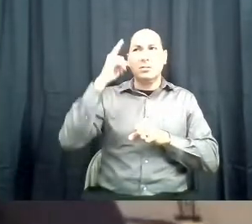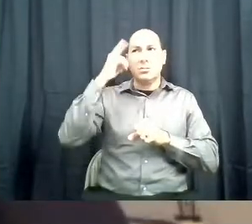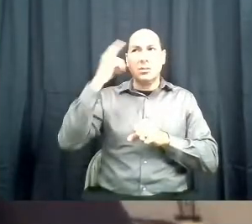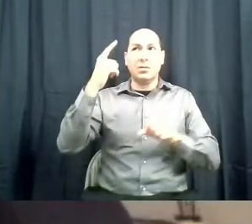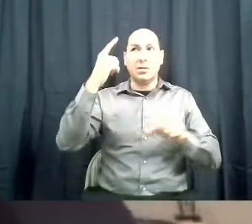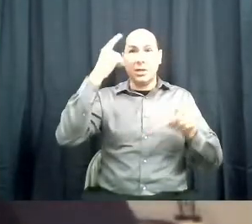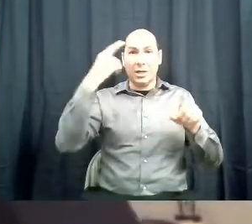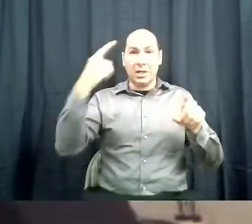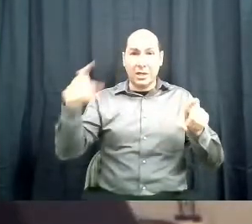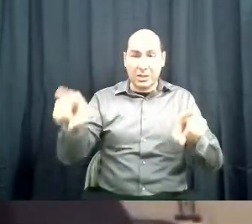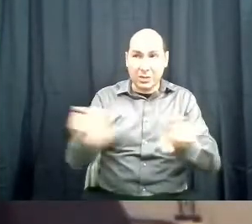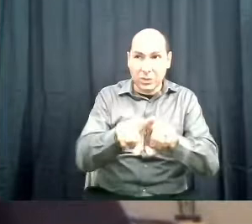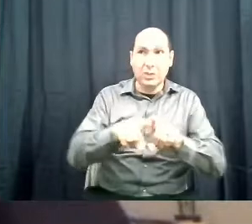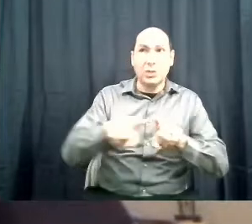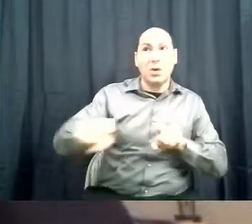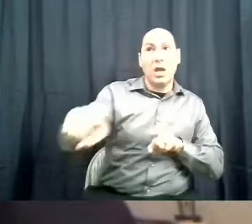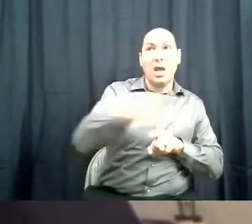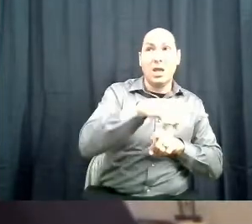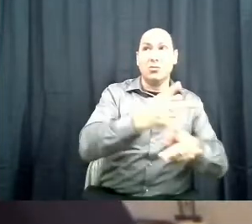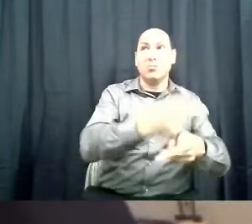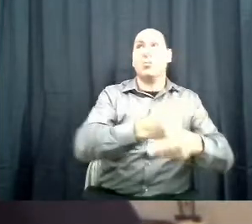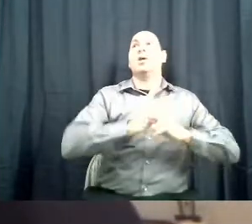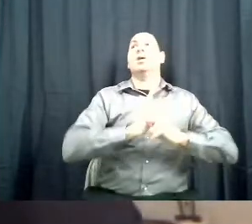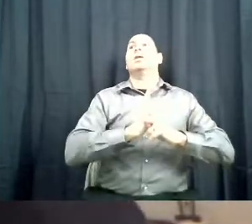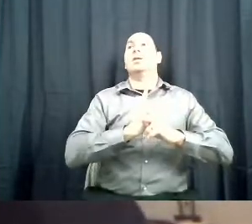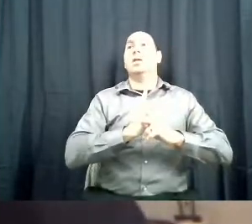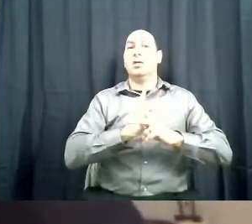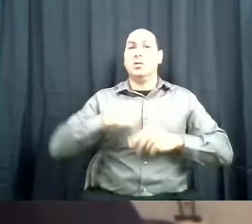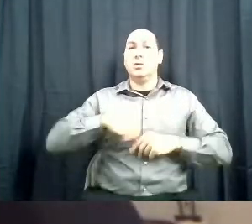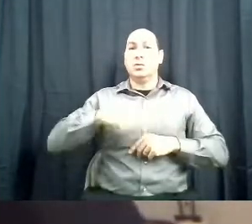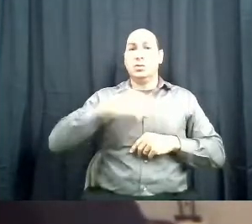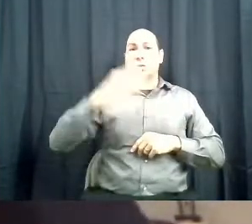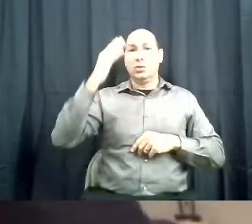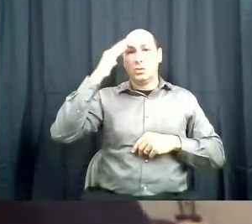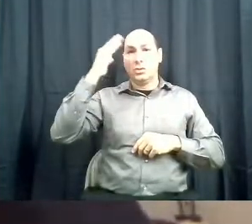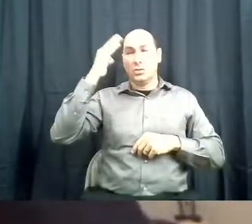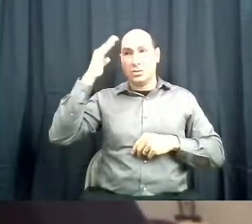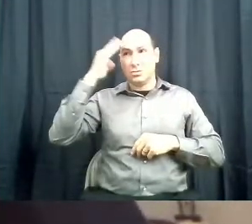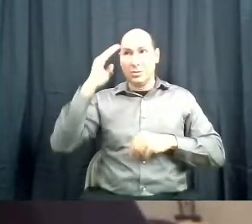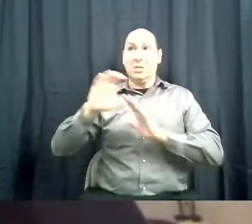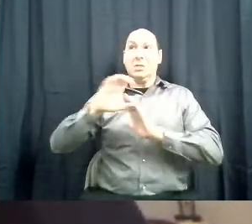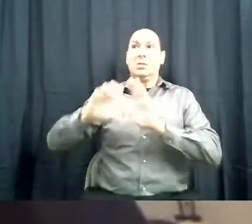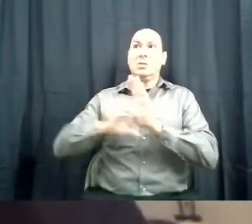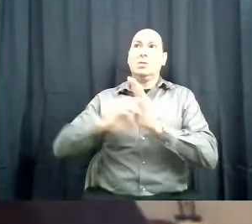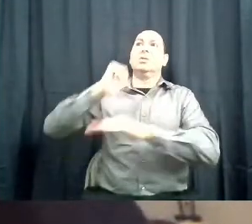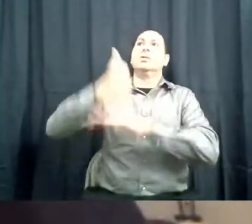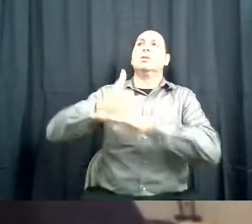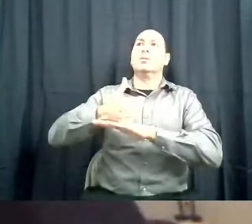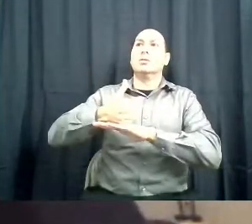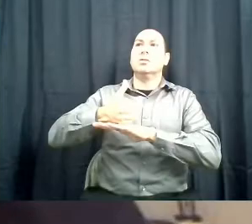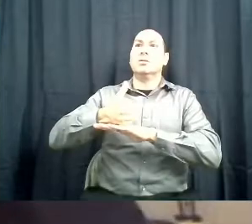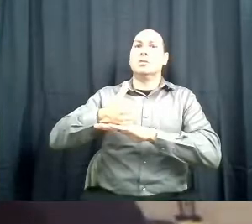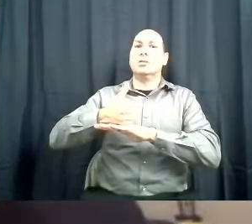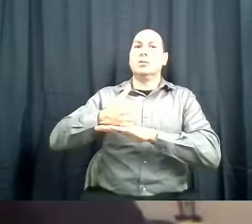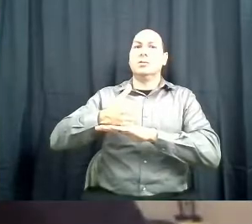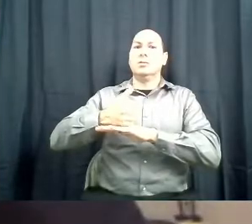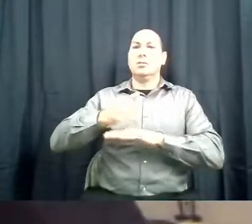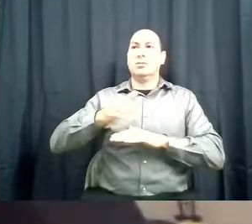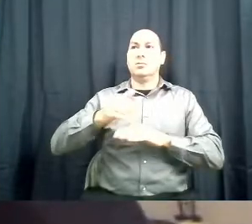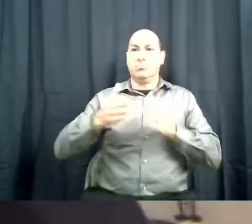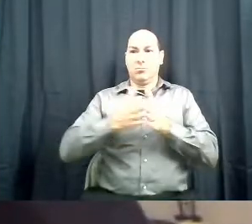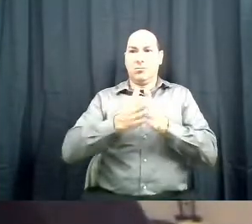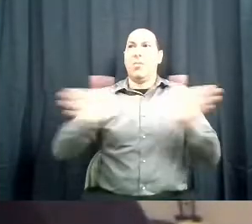Commonwealth creditors, who, as you know, constitutionally are entitled to all available resources of the Commonwealth in a